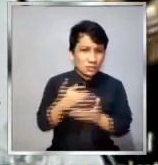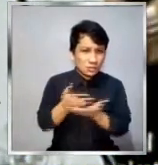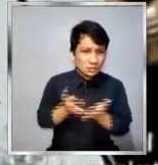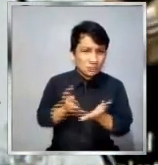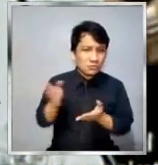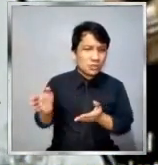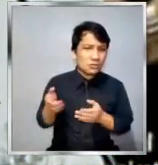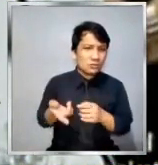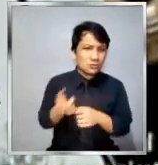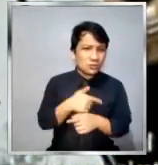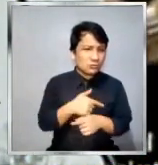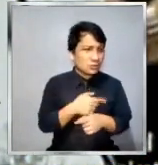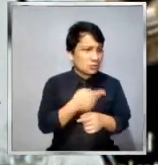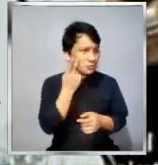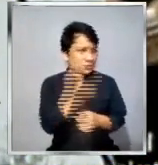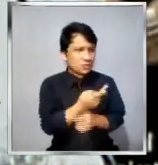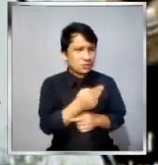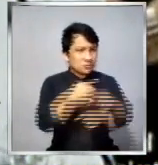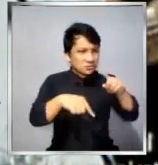met the different